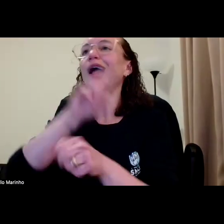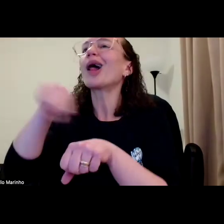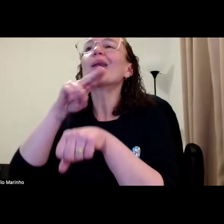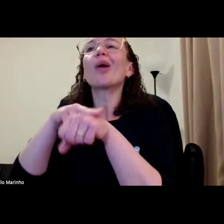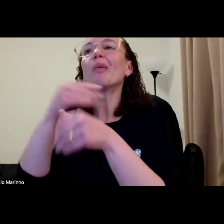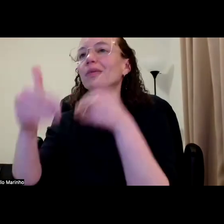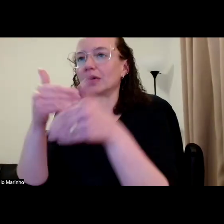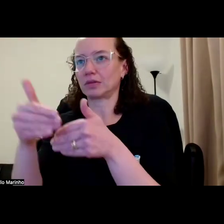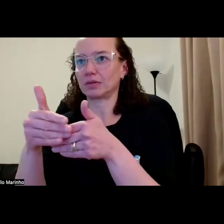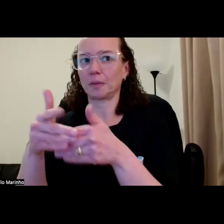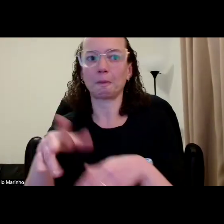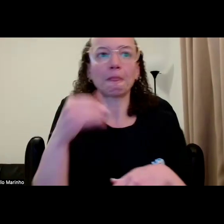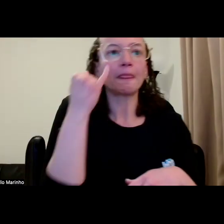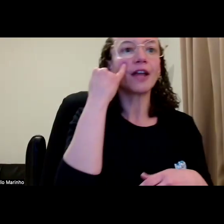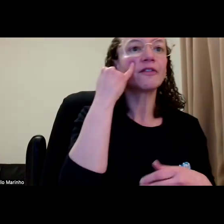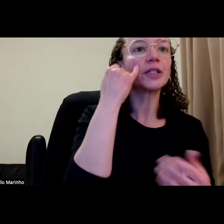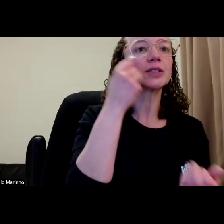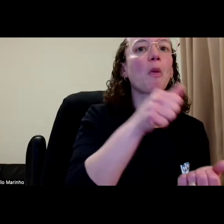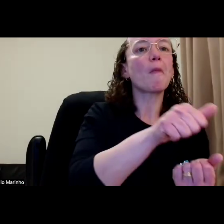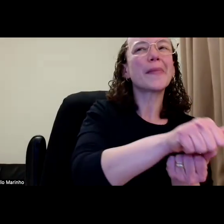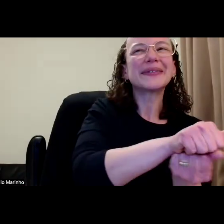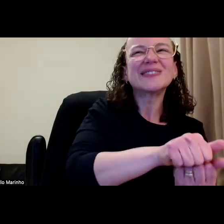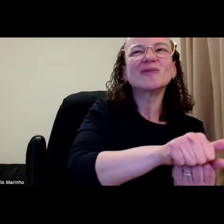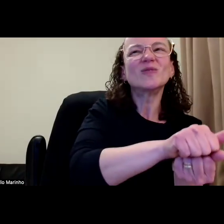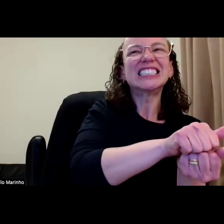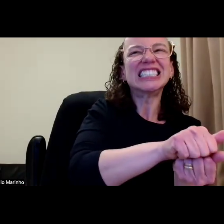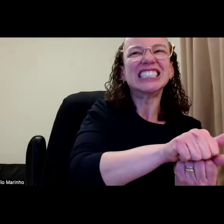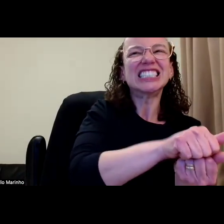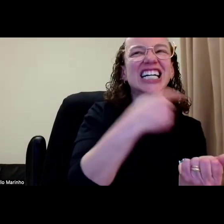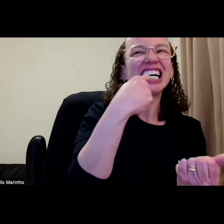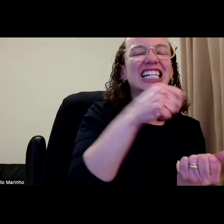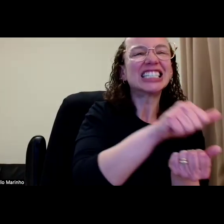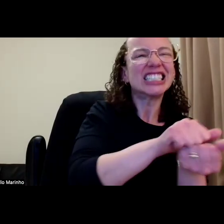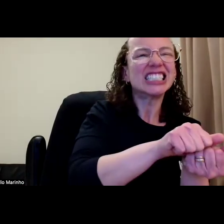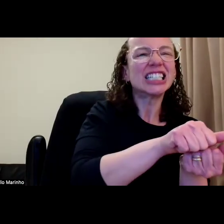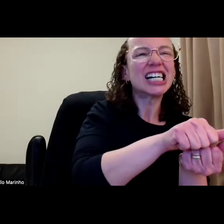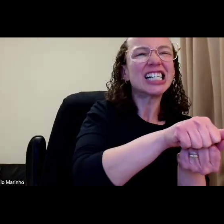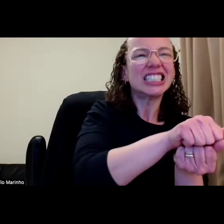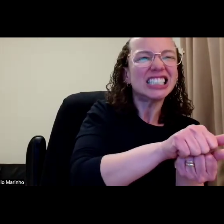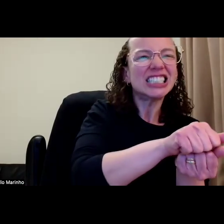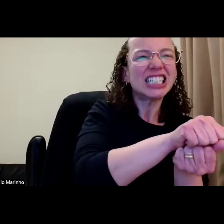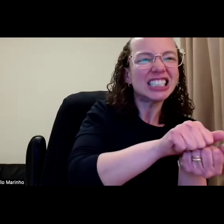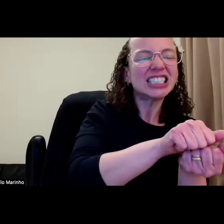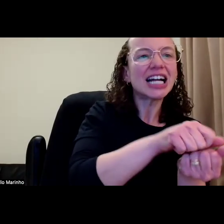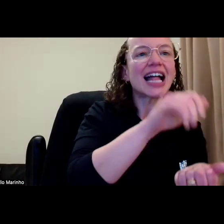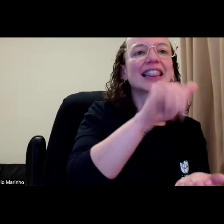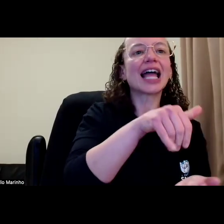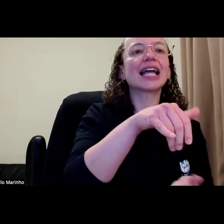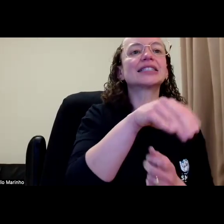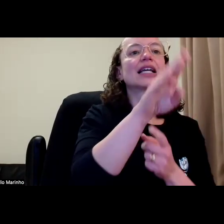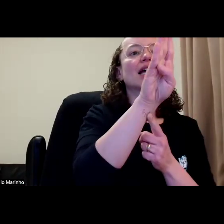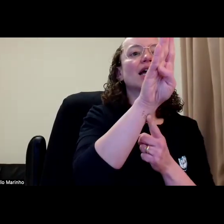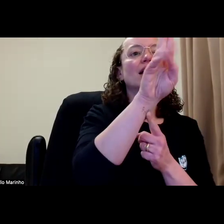so if you're chewing something or grinding their teeth or clenching, if they're chewing or grinding like this, you show like